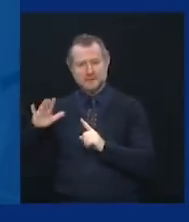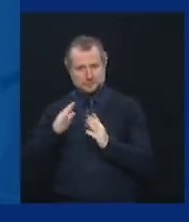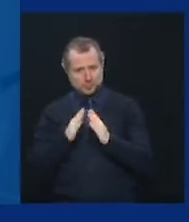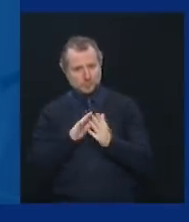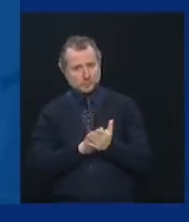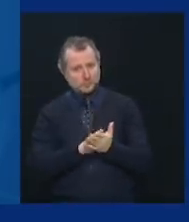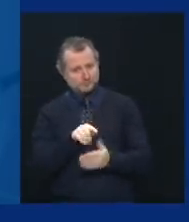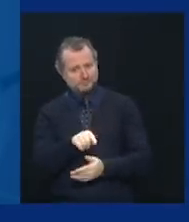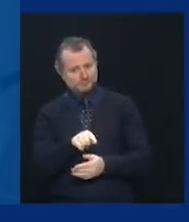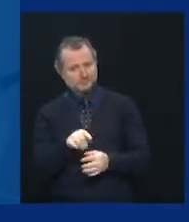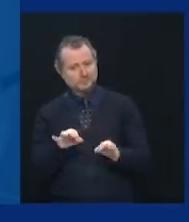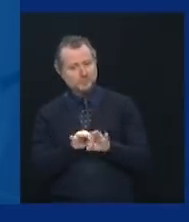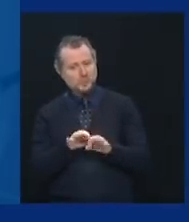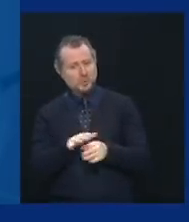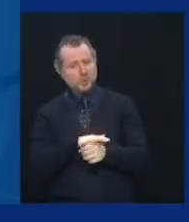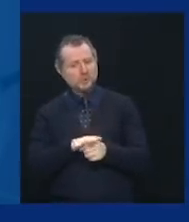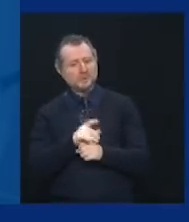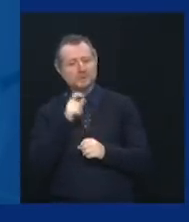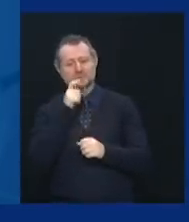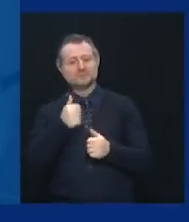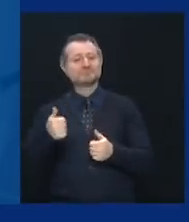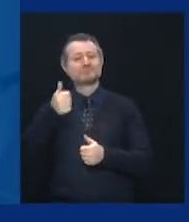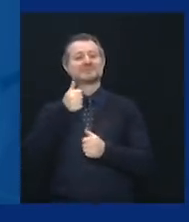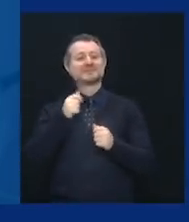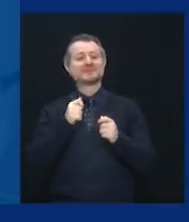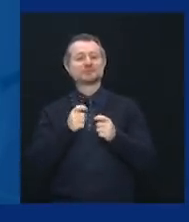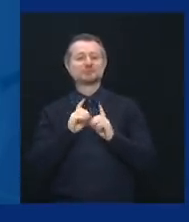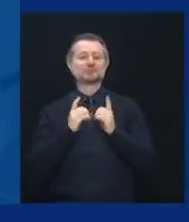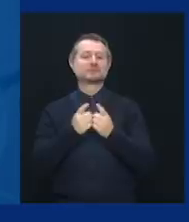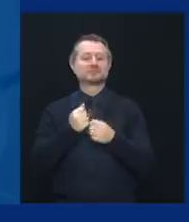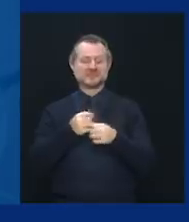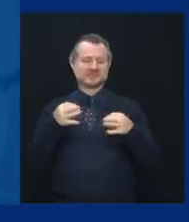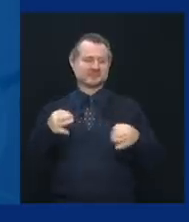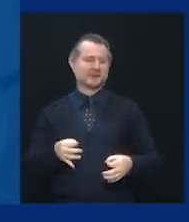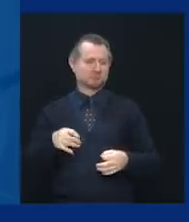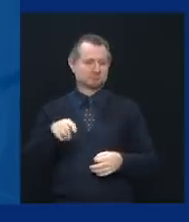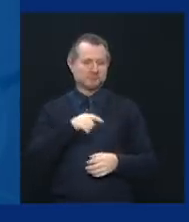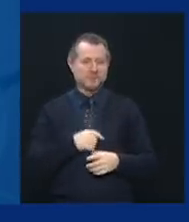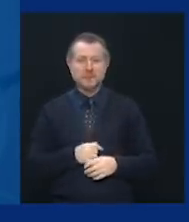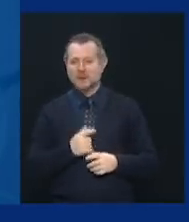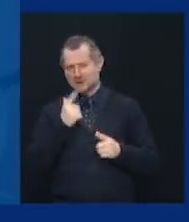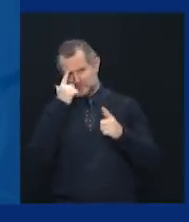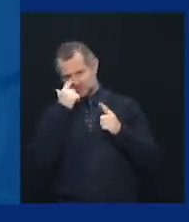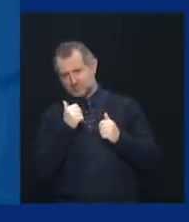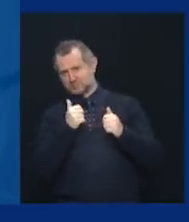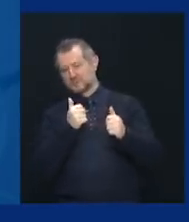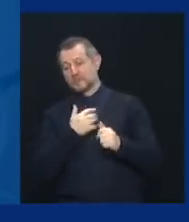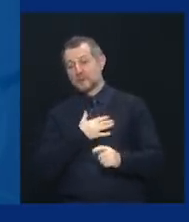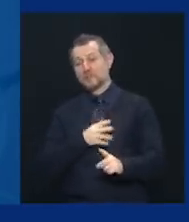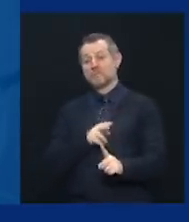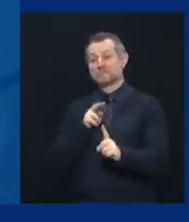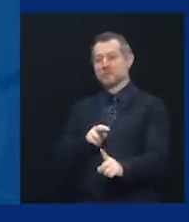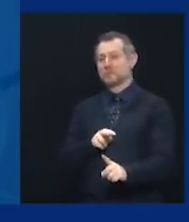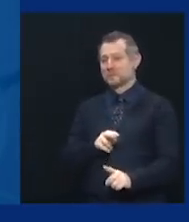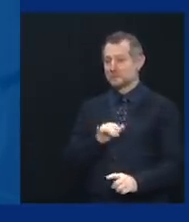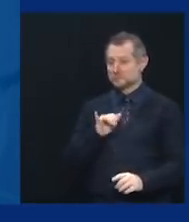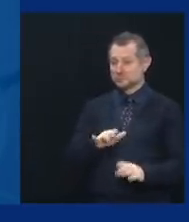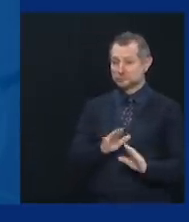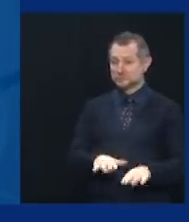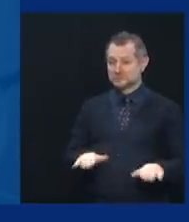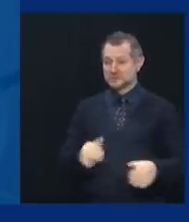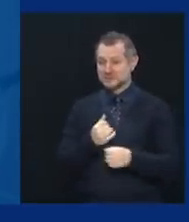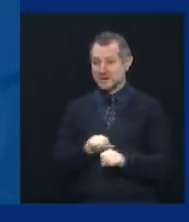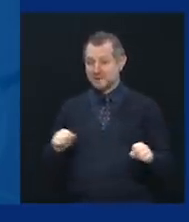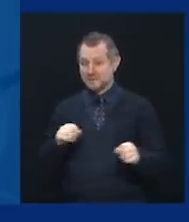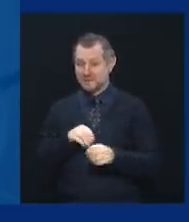school district to make that decision. My position has always been, if the children are safer in